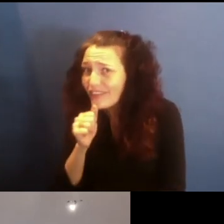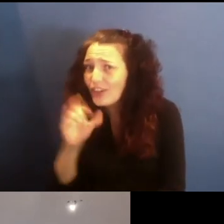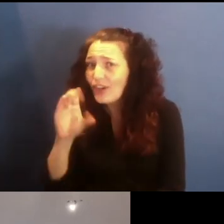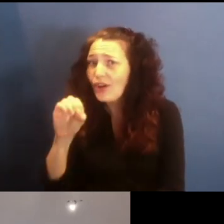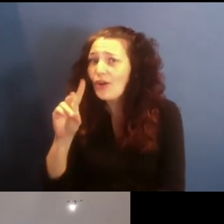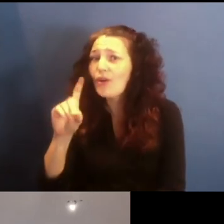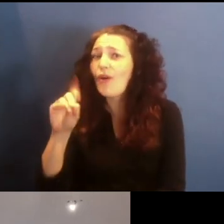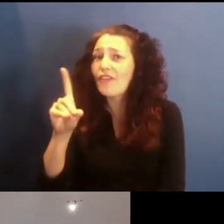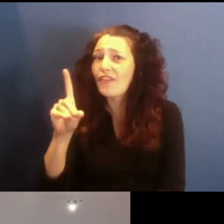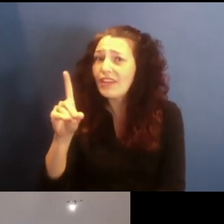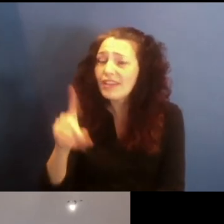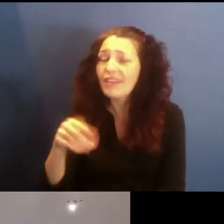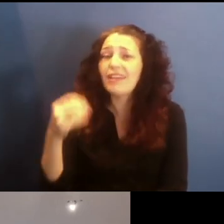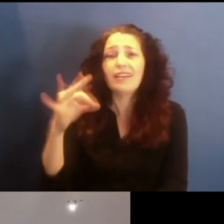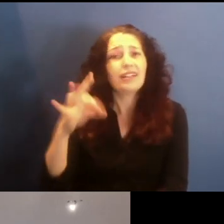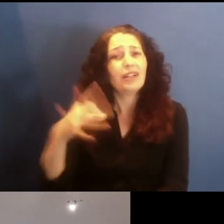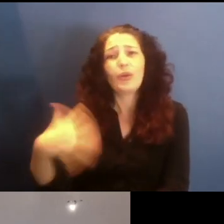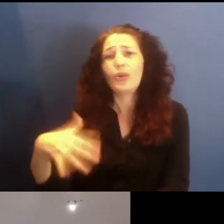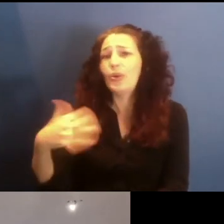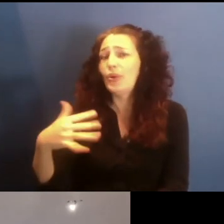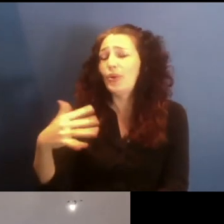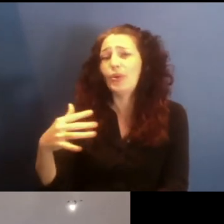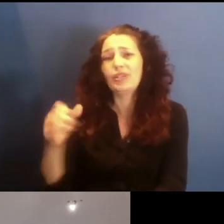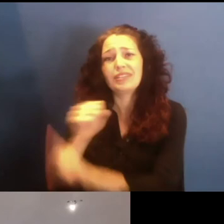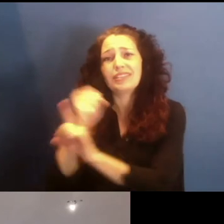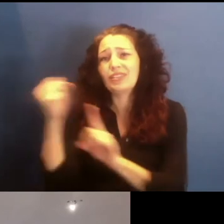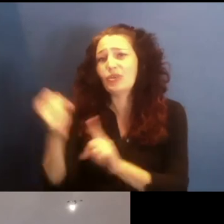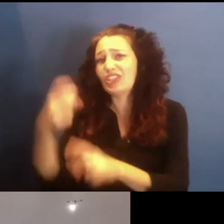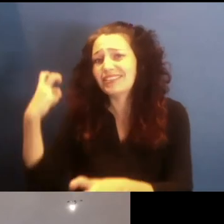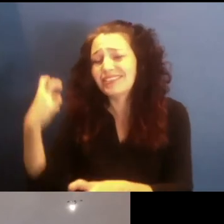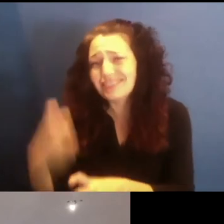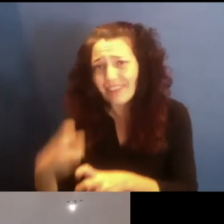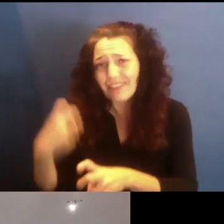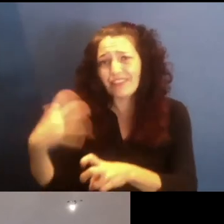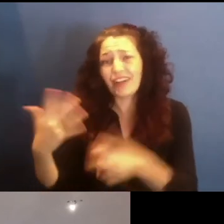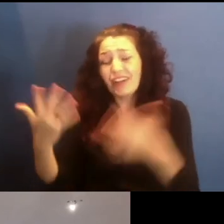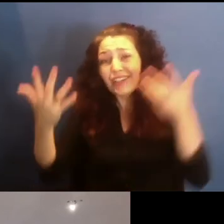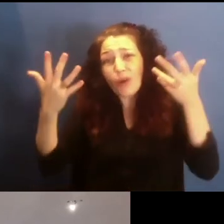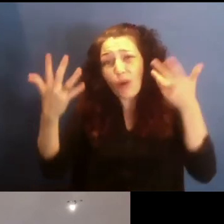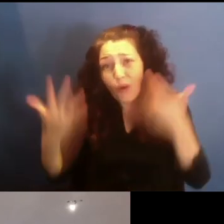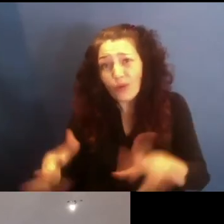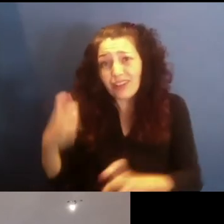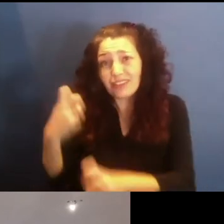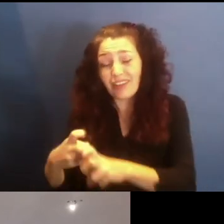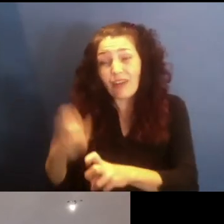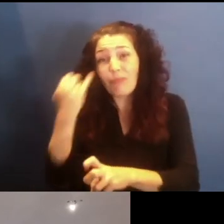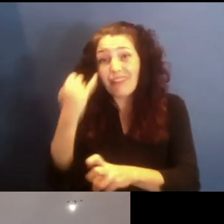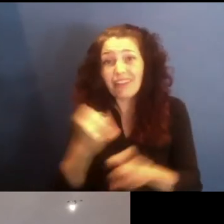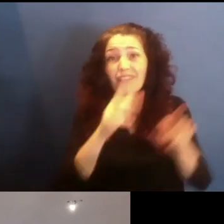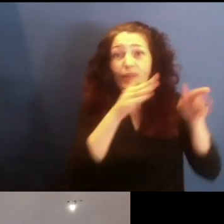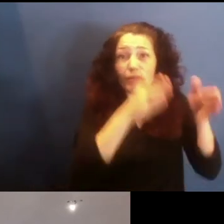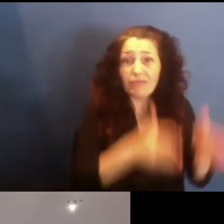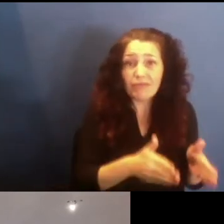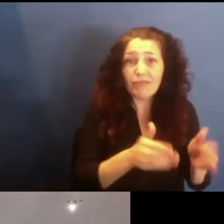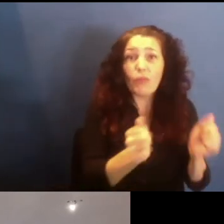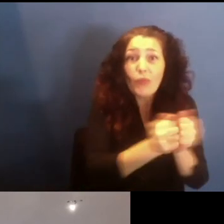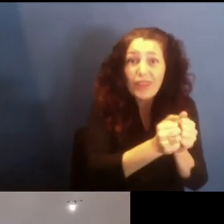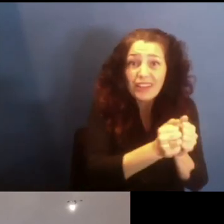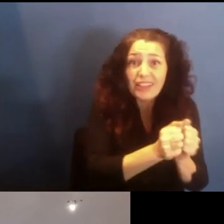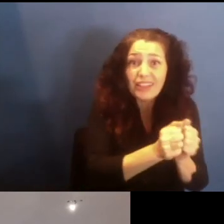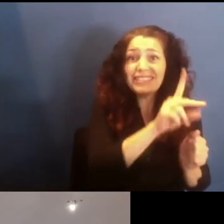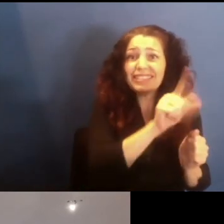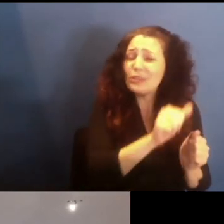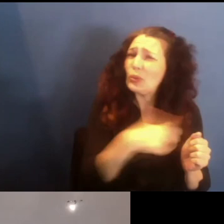ravaging disease as it is. But for persons with disabilities, there are additional considerations and additional